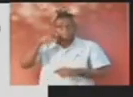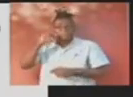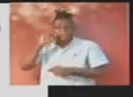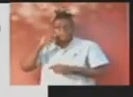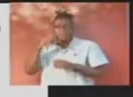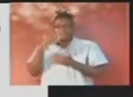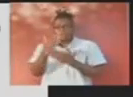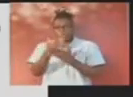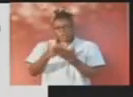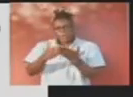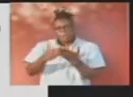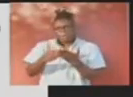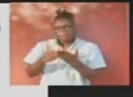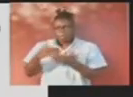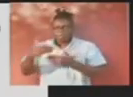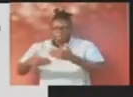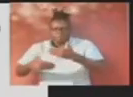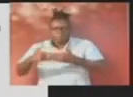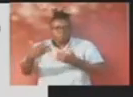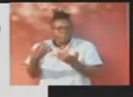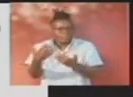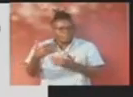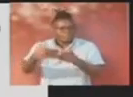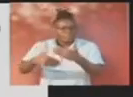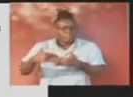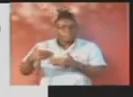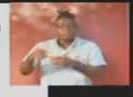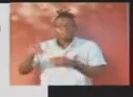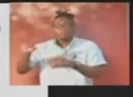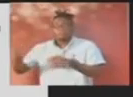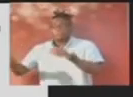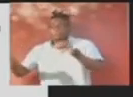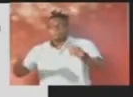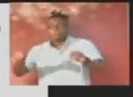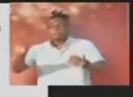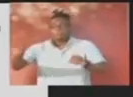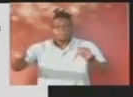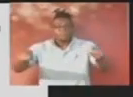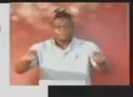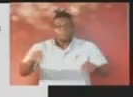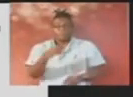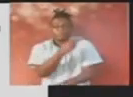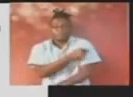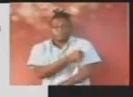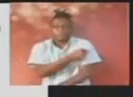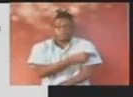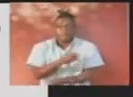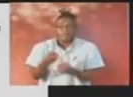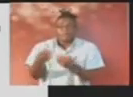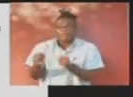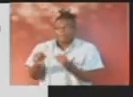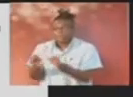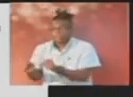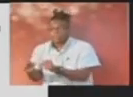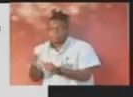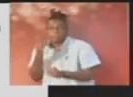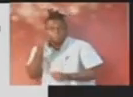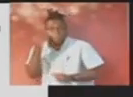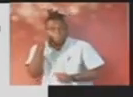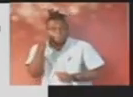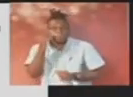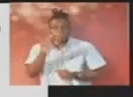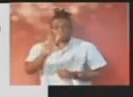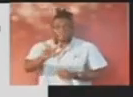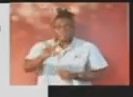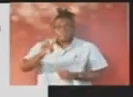processed and assessed for need for admission at the discretion of the CMOH. There have been 32 individuals who have been discharged